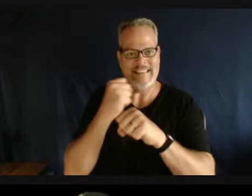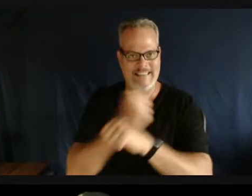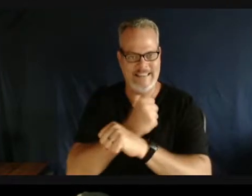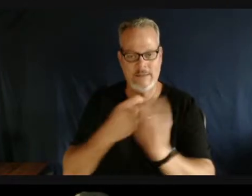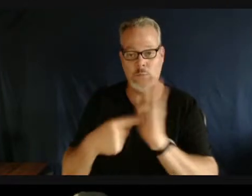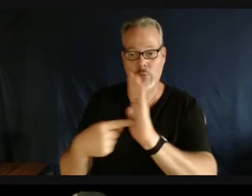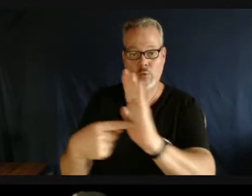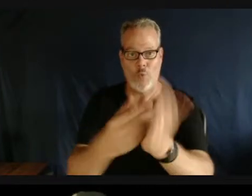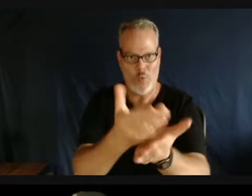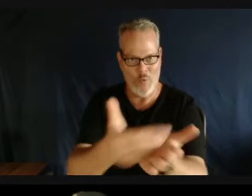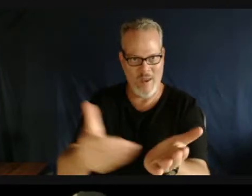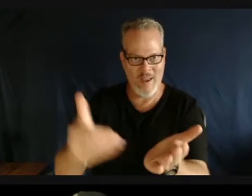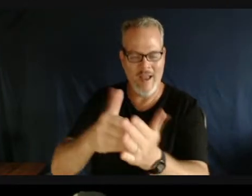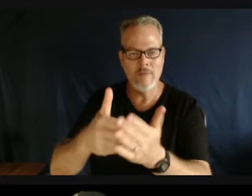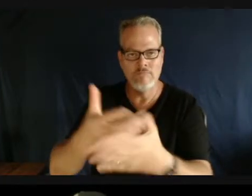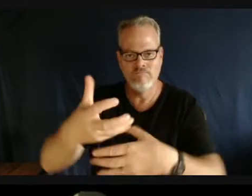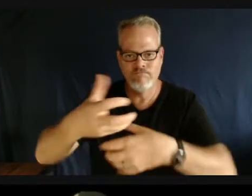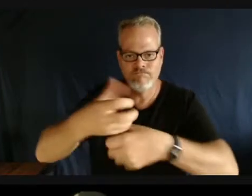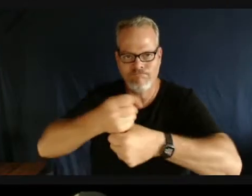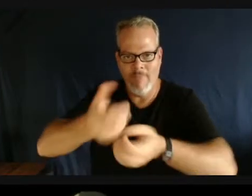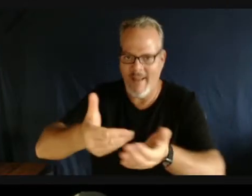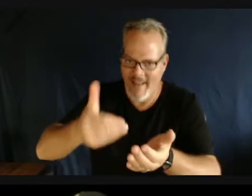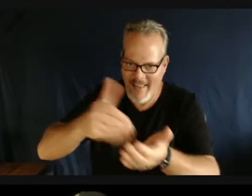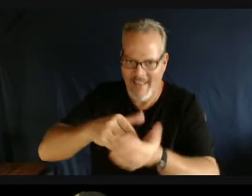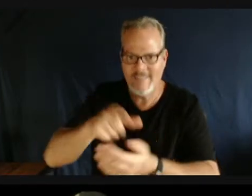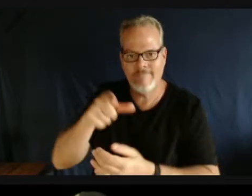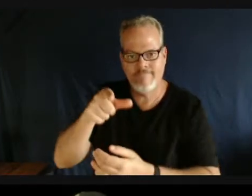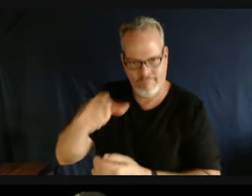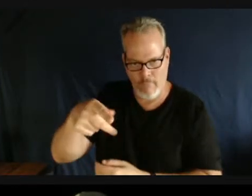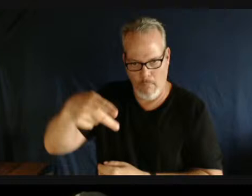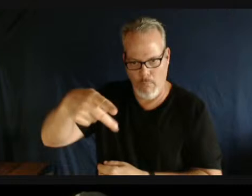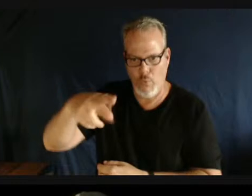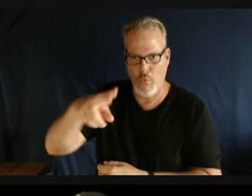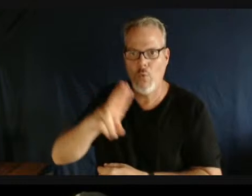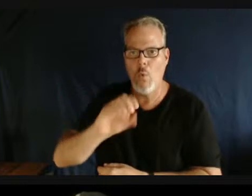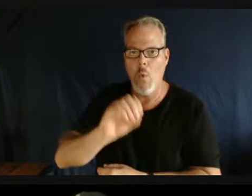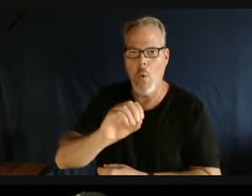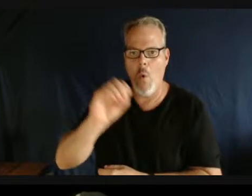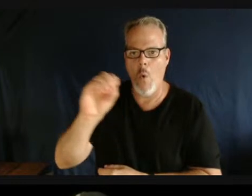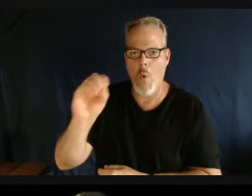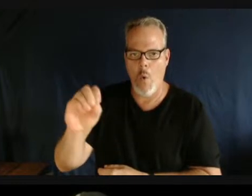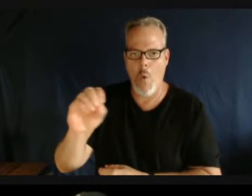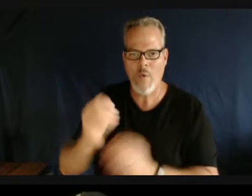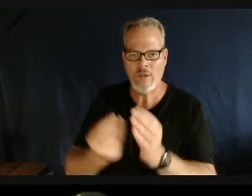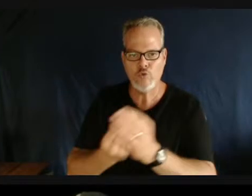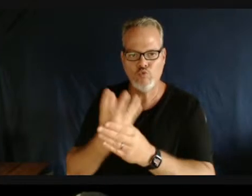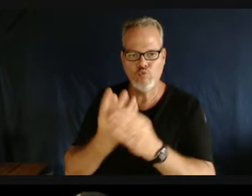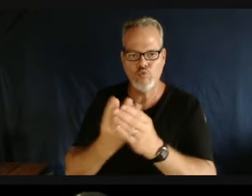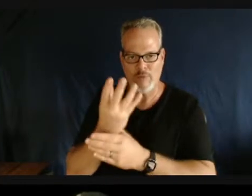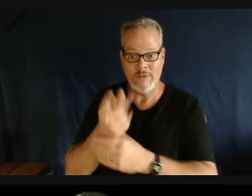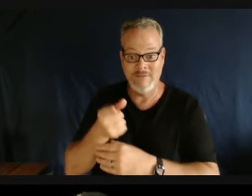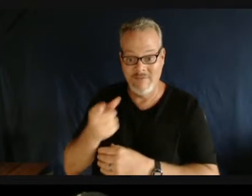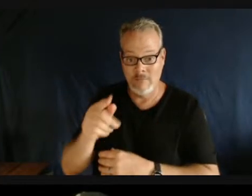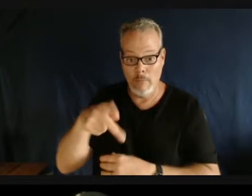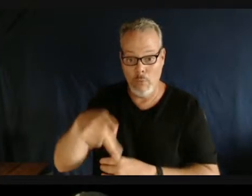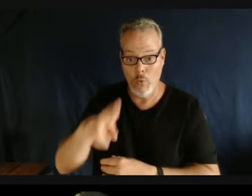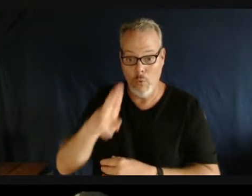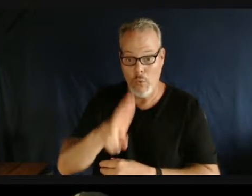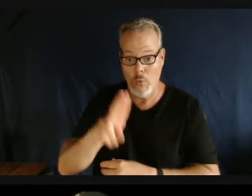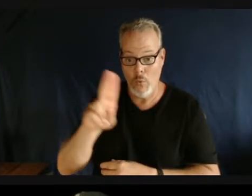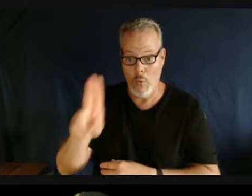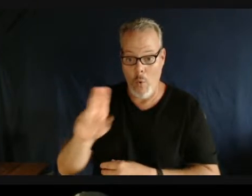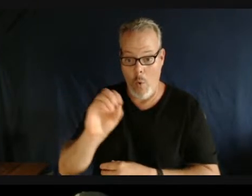just recap once again that this is the Pu'o'o eruption data. Pu'o'o also had a pattern of fountains